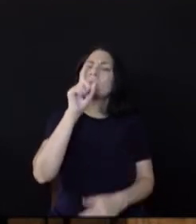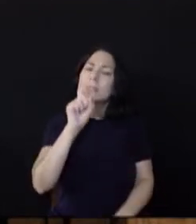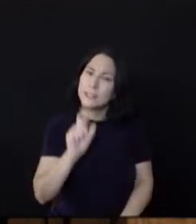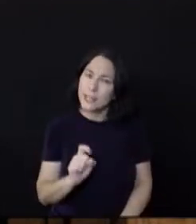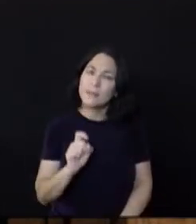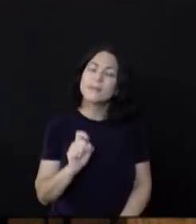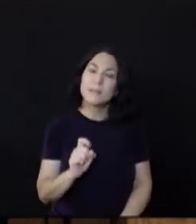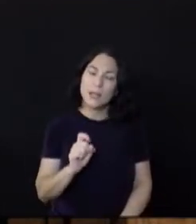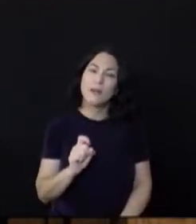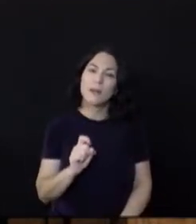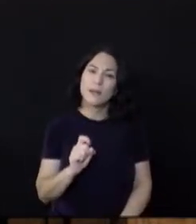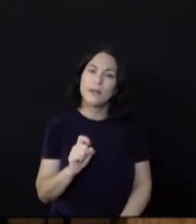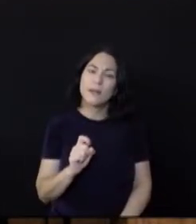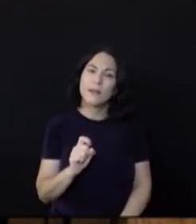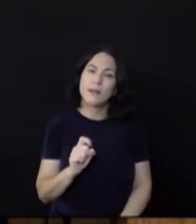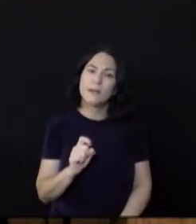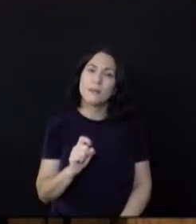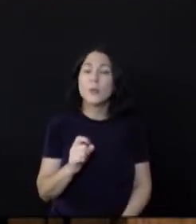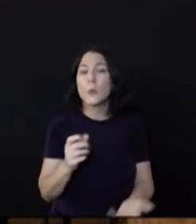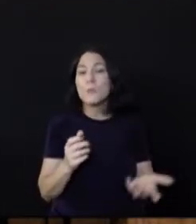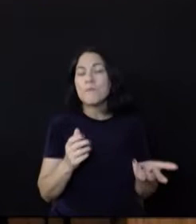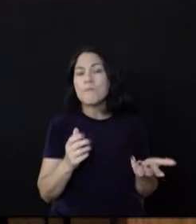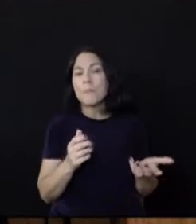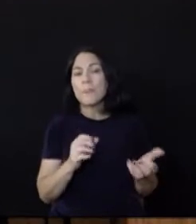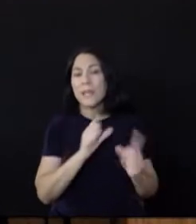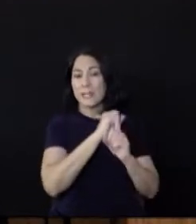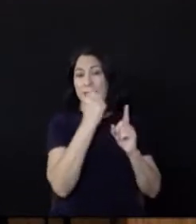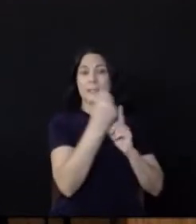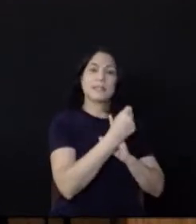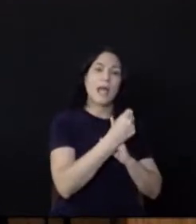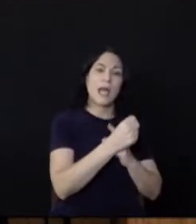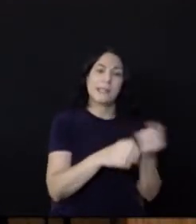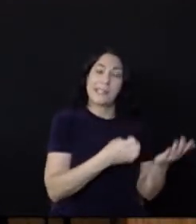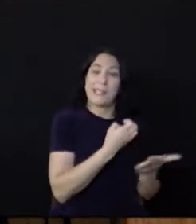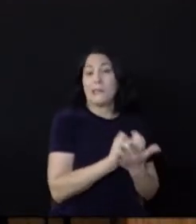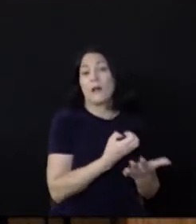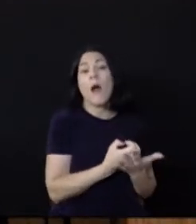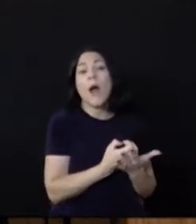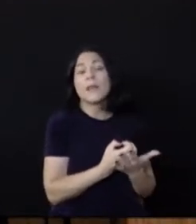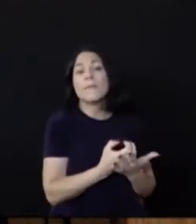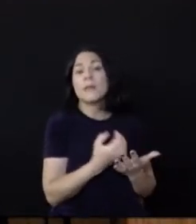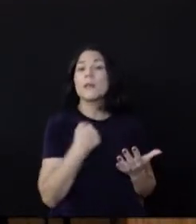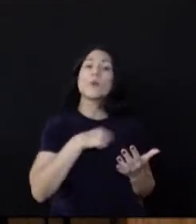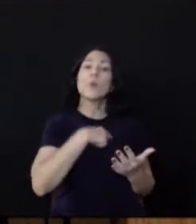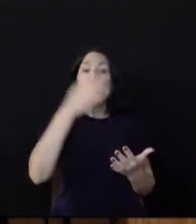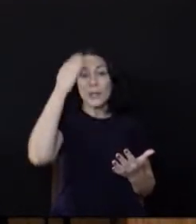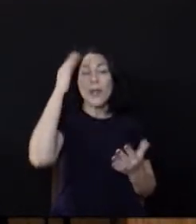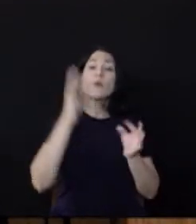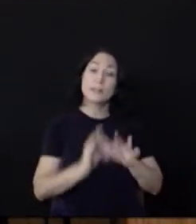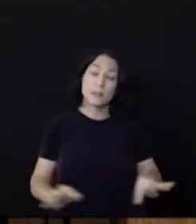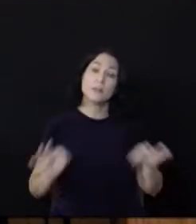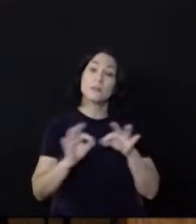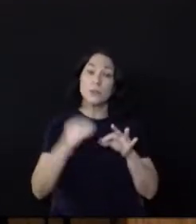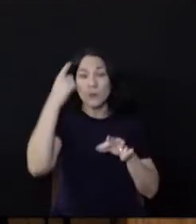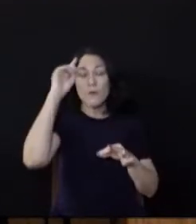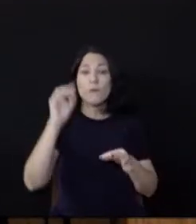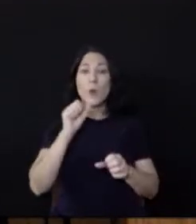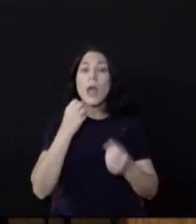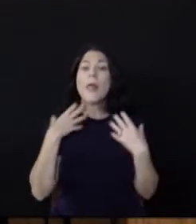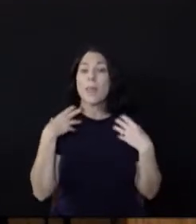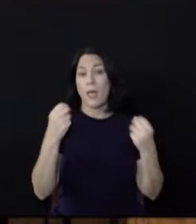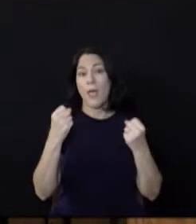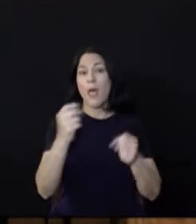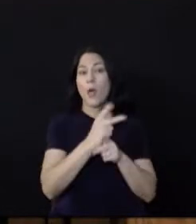necessary. So in the case of a society or an economy like ours, we know it is essential for healthcare workers,